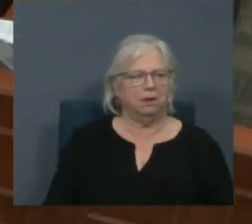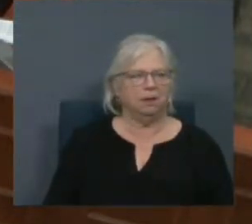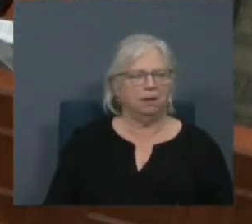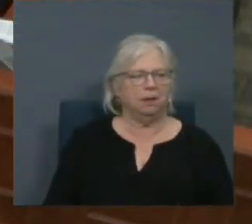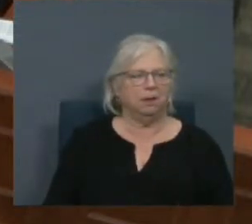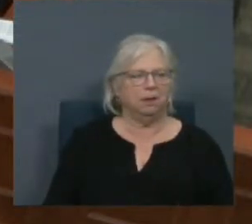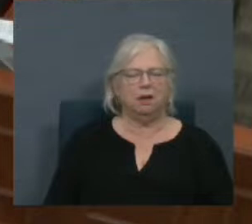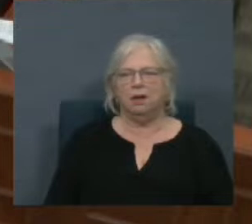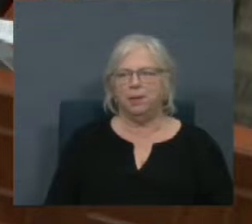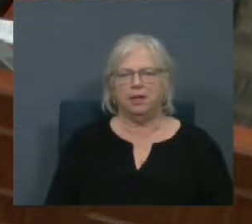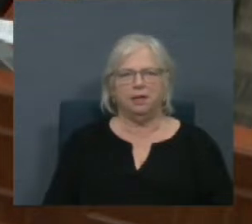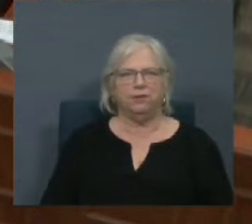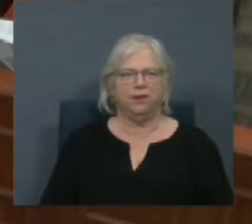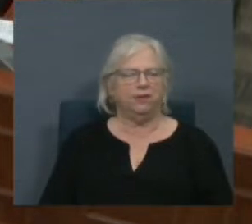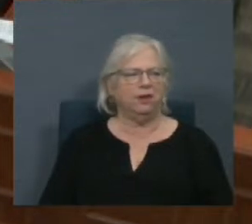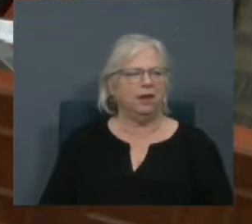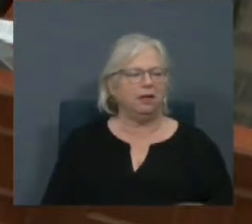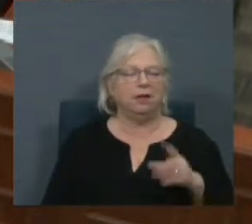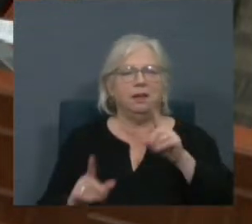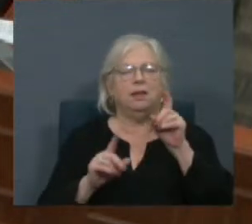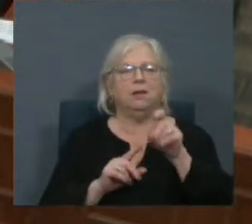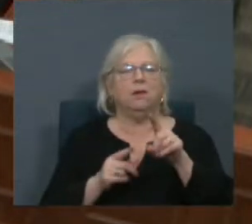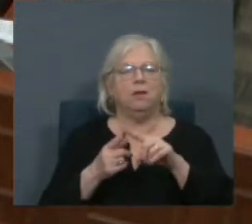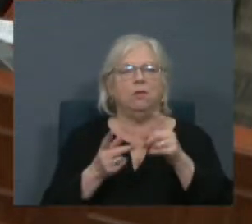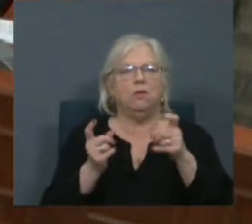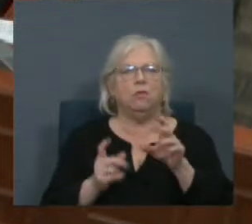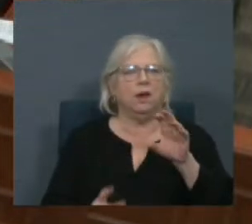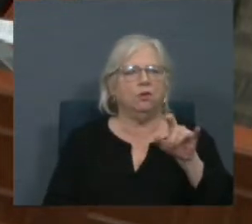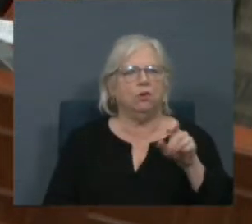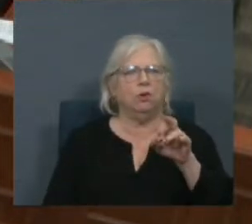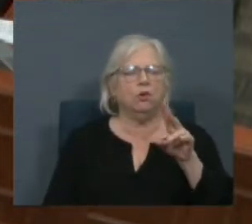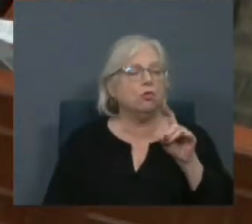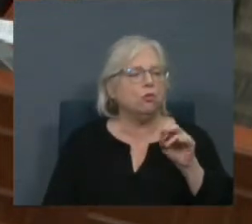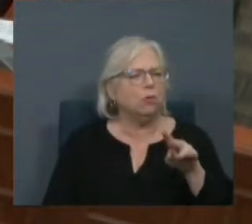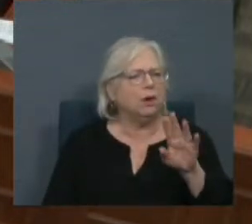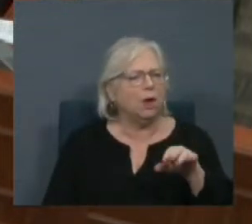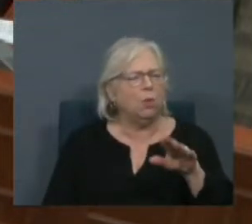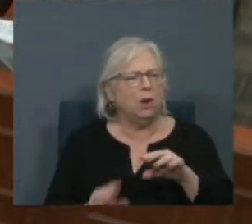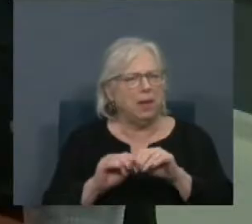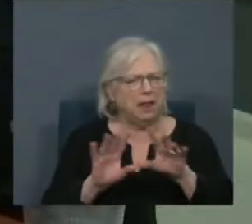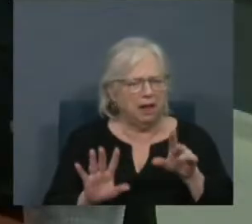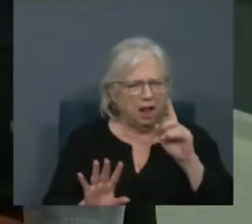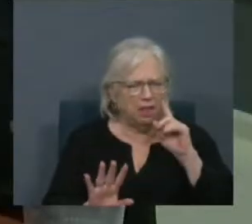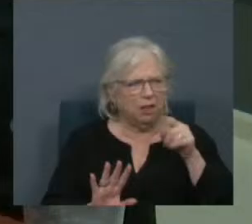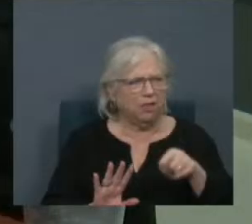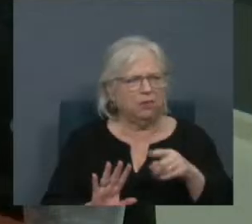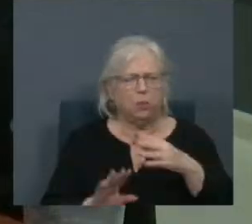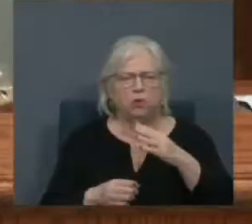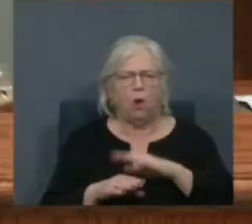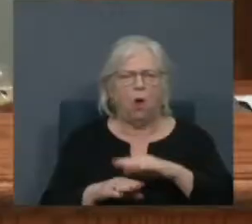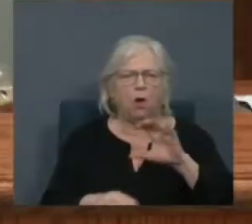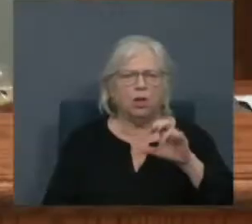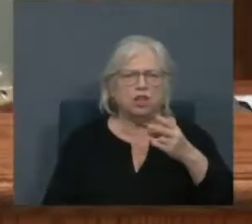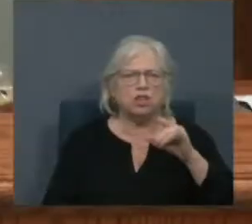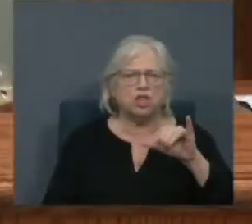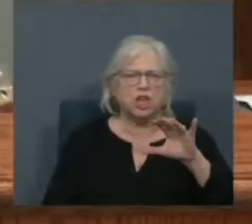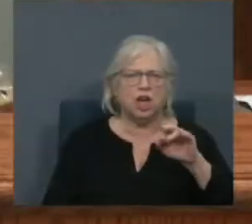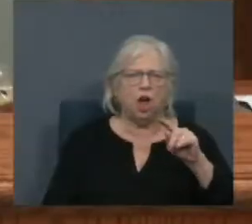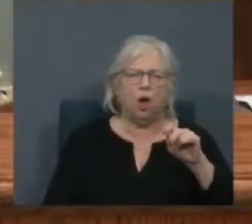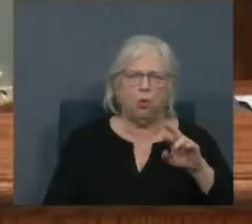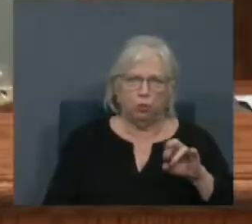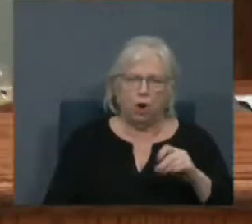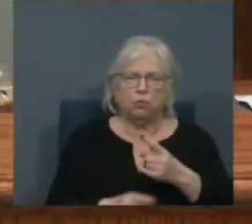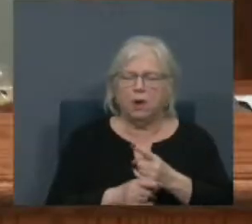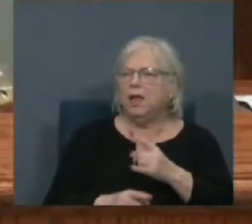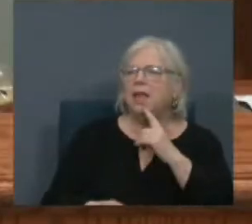And this question for Director Jordan. I just want to be clear. I thought this was on Chico Road. Is that correct? It is